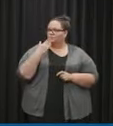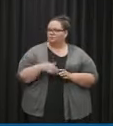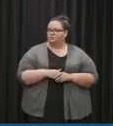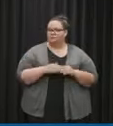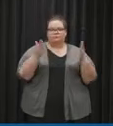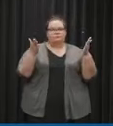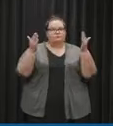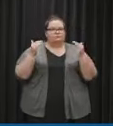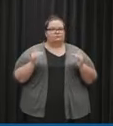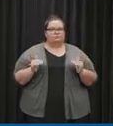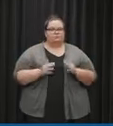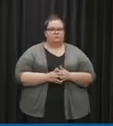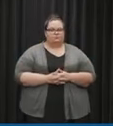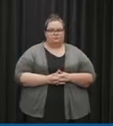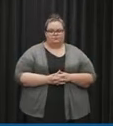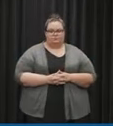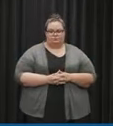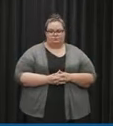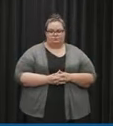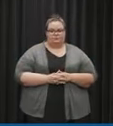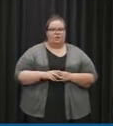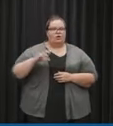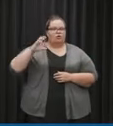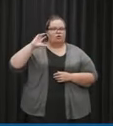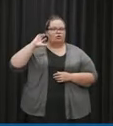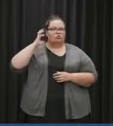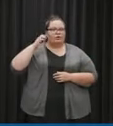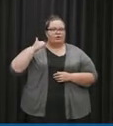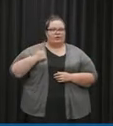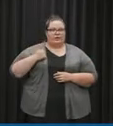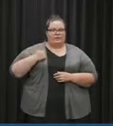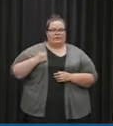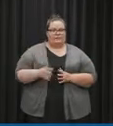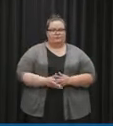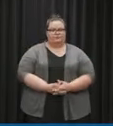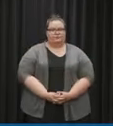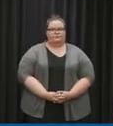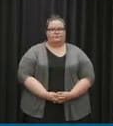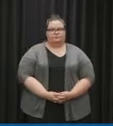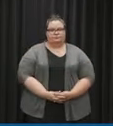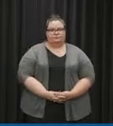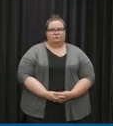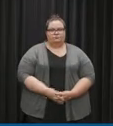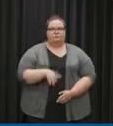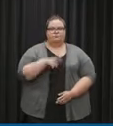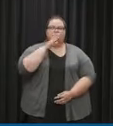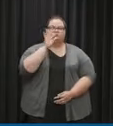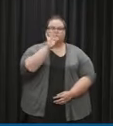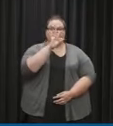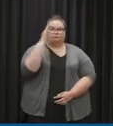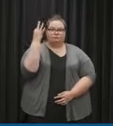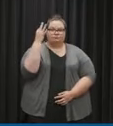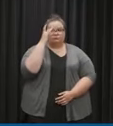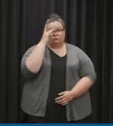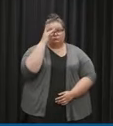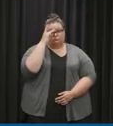Mia. Merci, merci. Radio Canada, the question, s'il vous plaît. Oui, en fait,